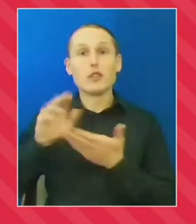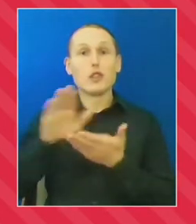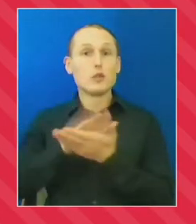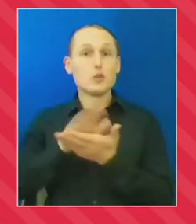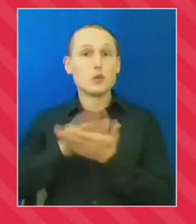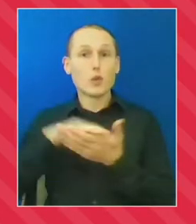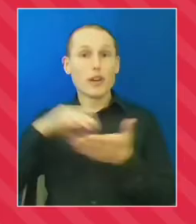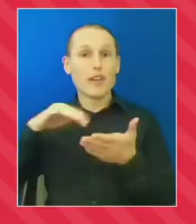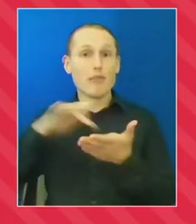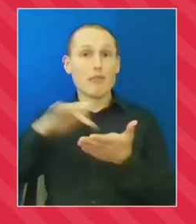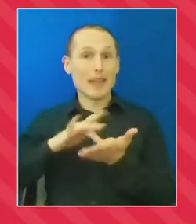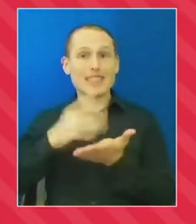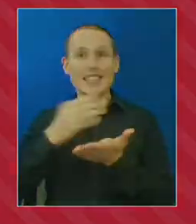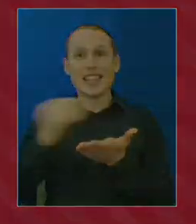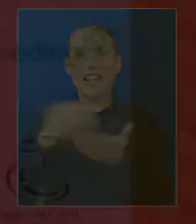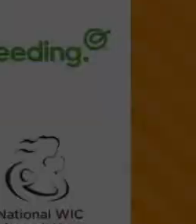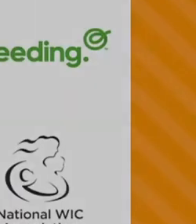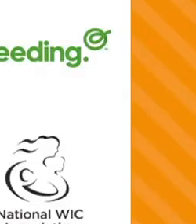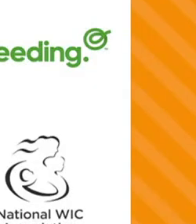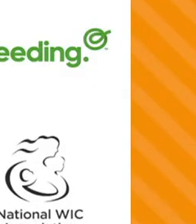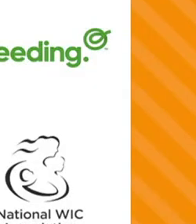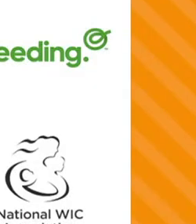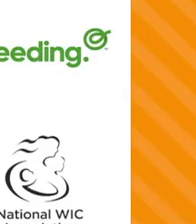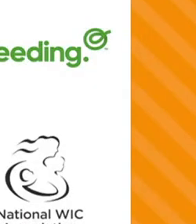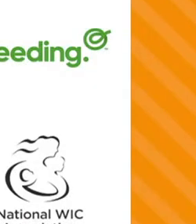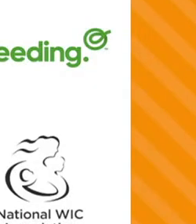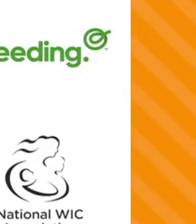to you, Dr. Essel.